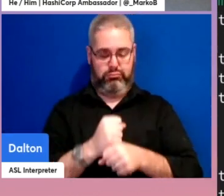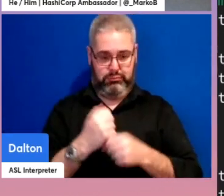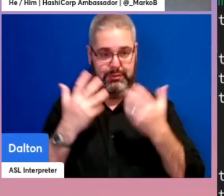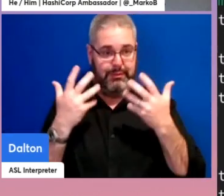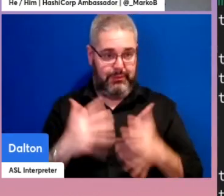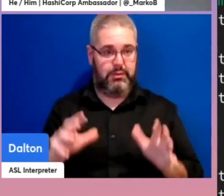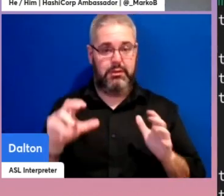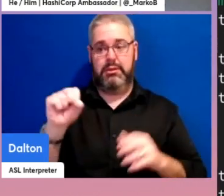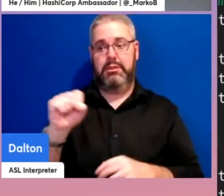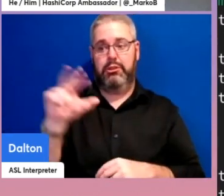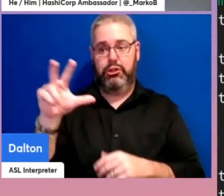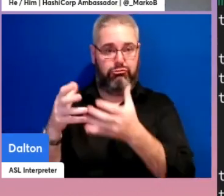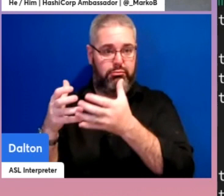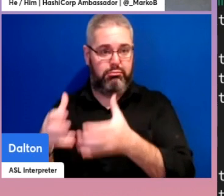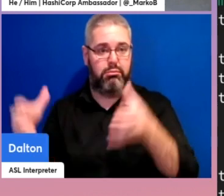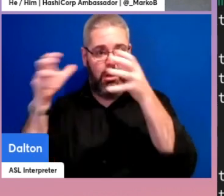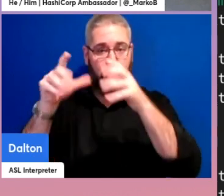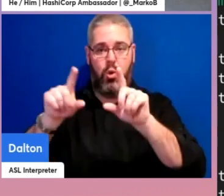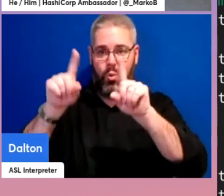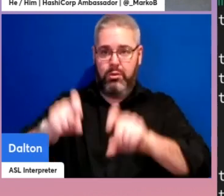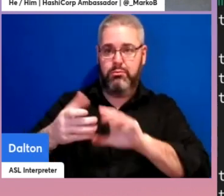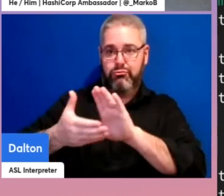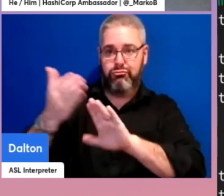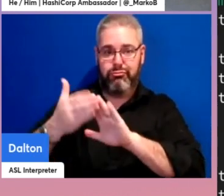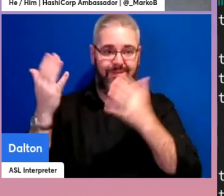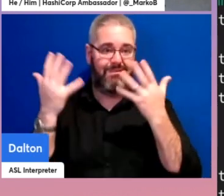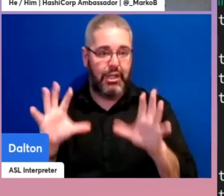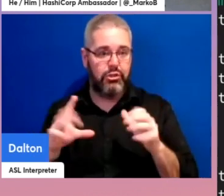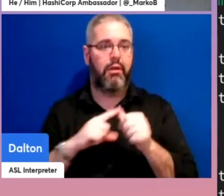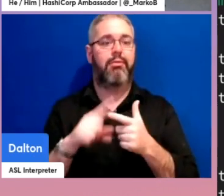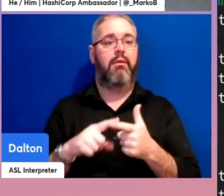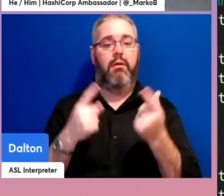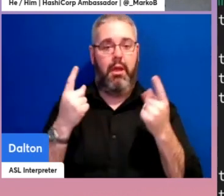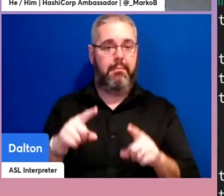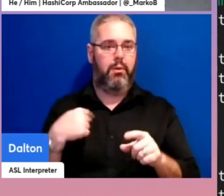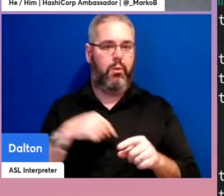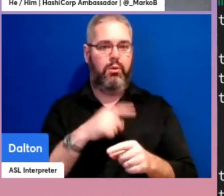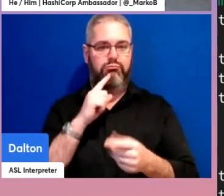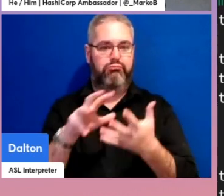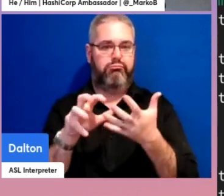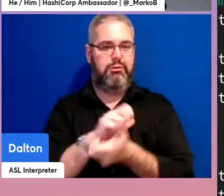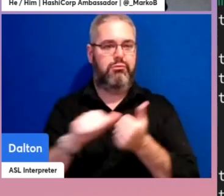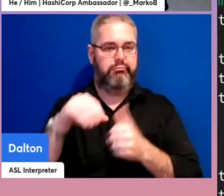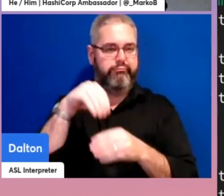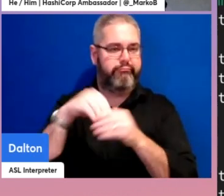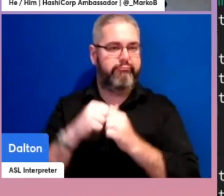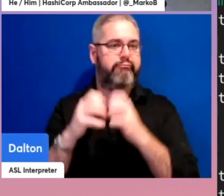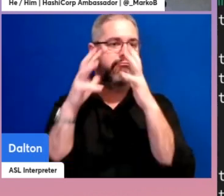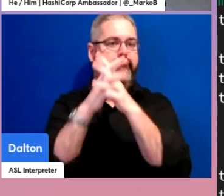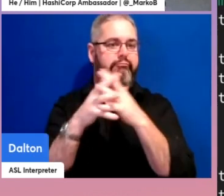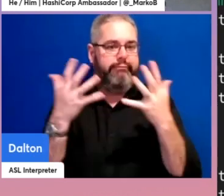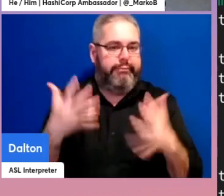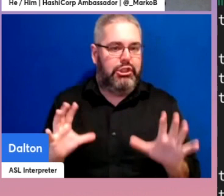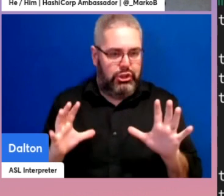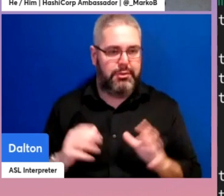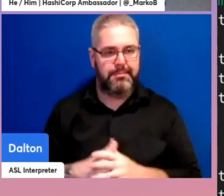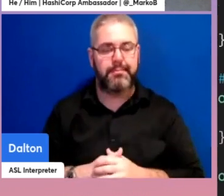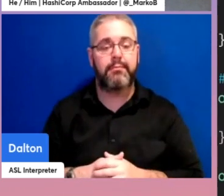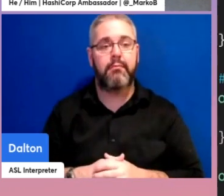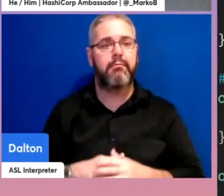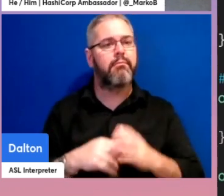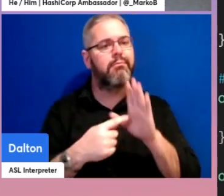S3 bucket. It ran the tests, and it kind of destroyed the infrastructure, and everything passed. So just to show